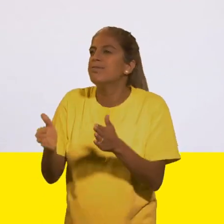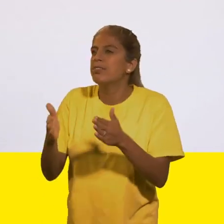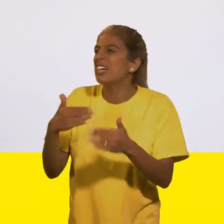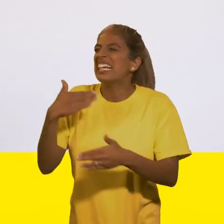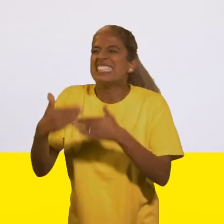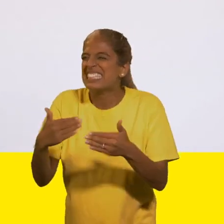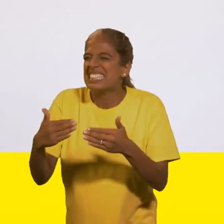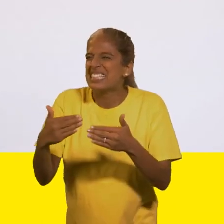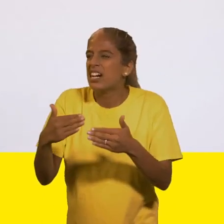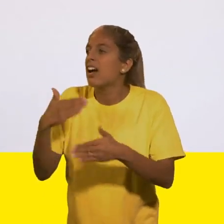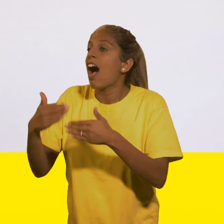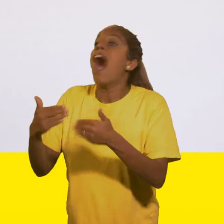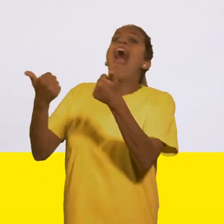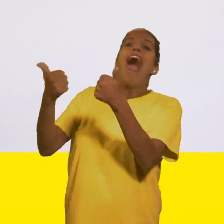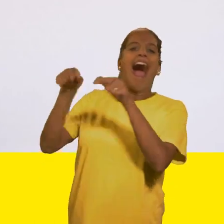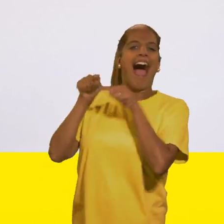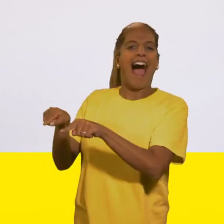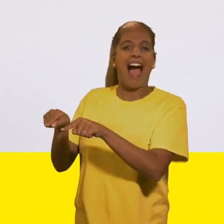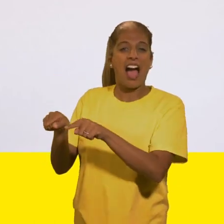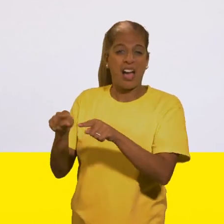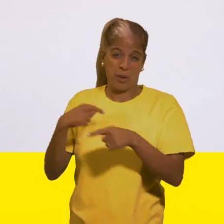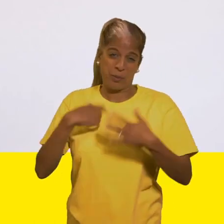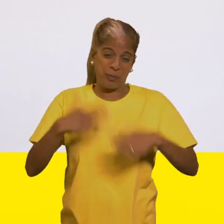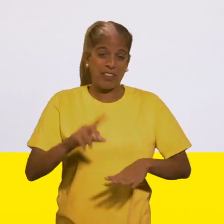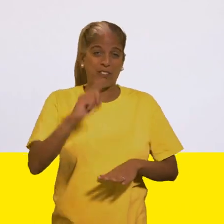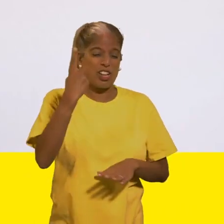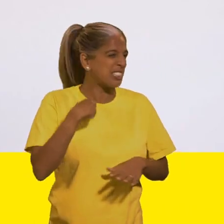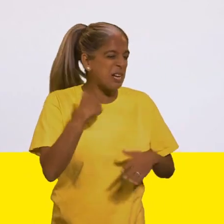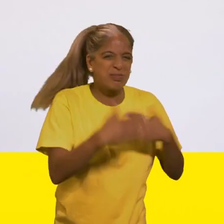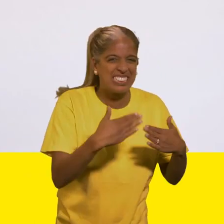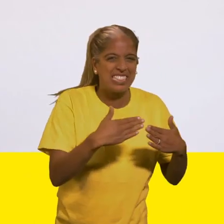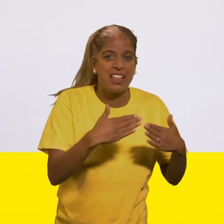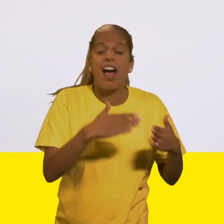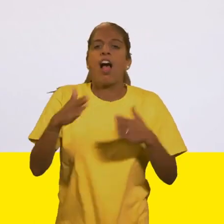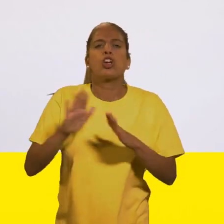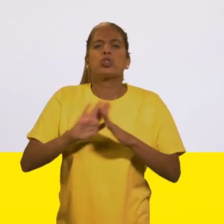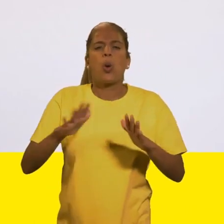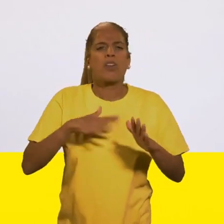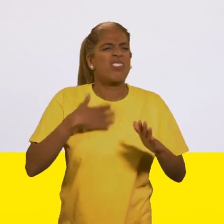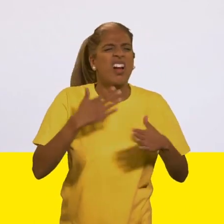you won't get it right first time. It wasn't right first time in my instance, but don't be